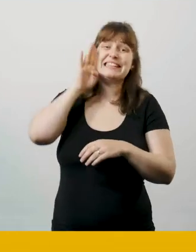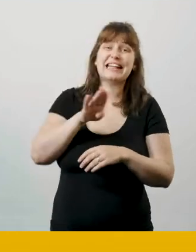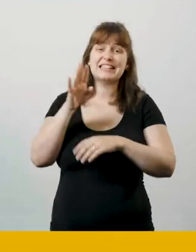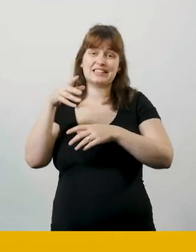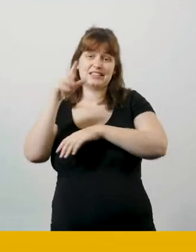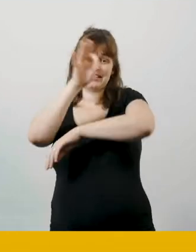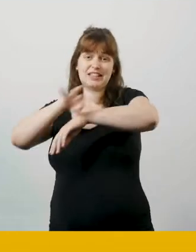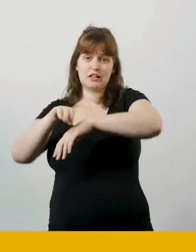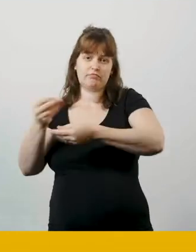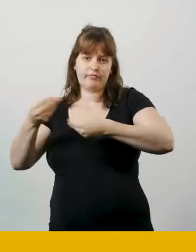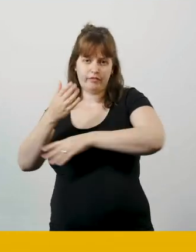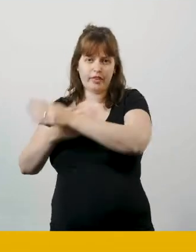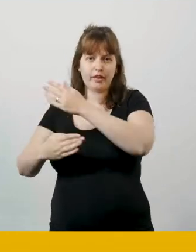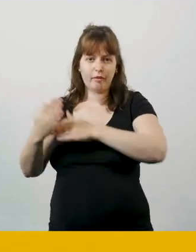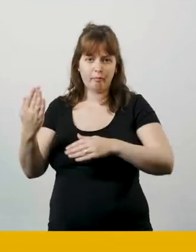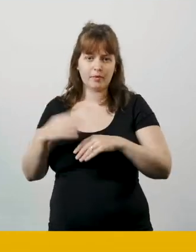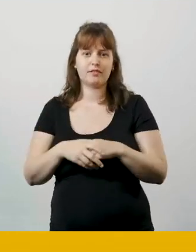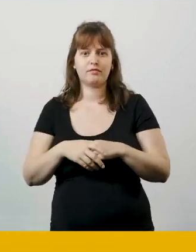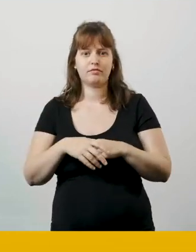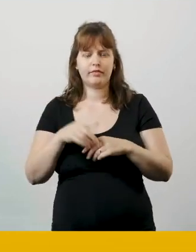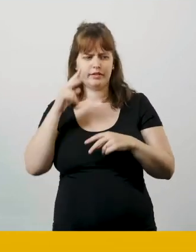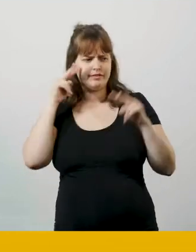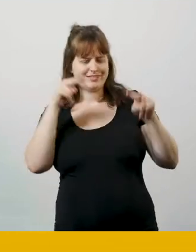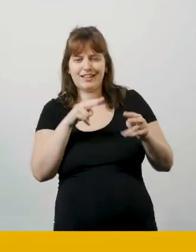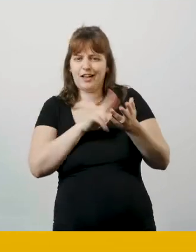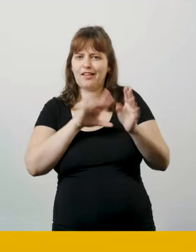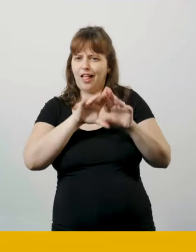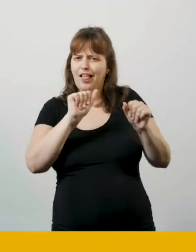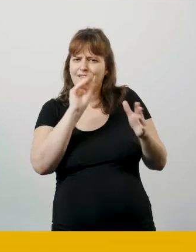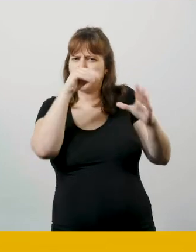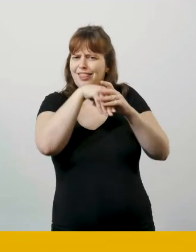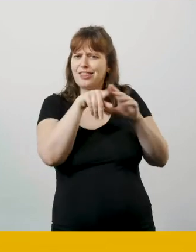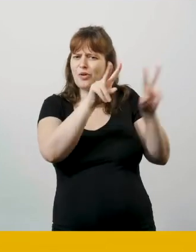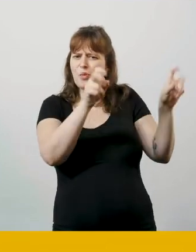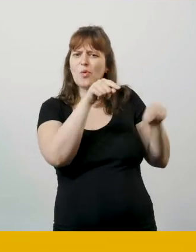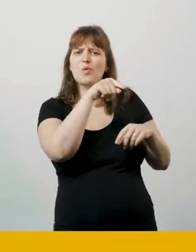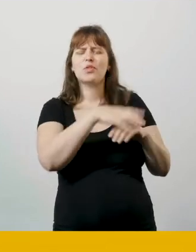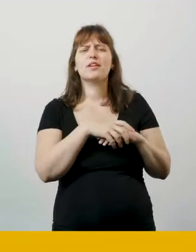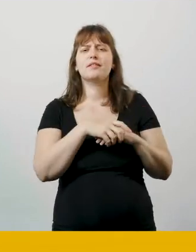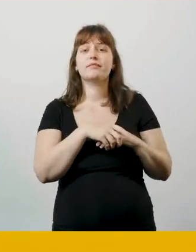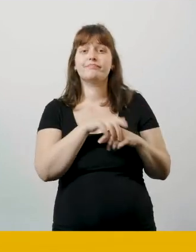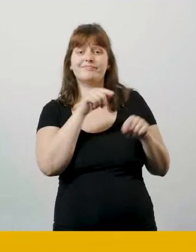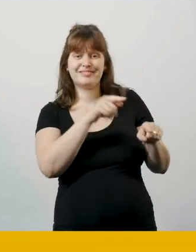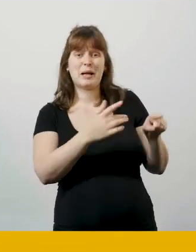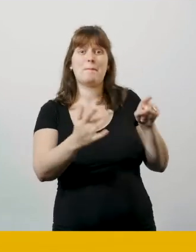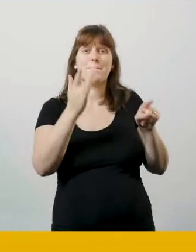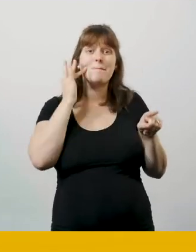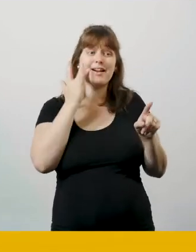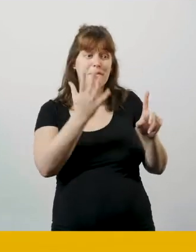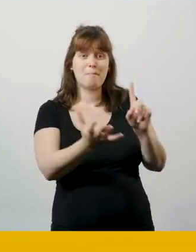calmly, it basically says it all. But it is not that easy